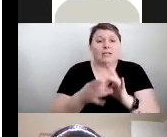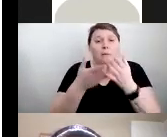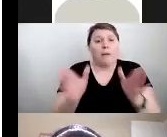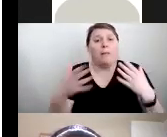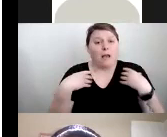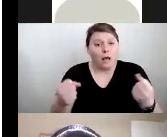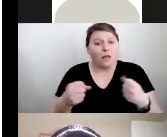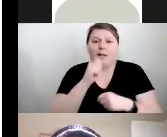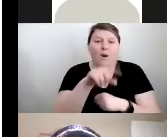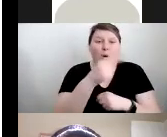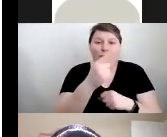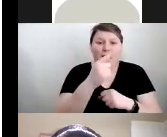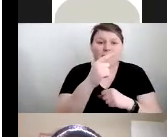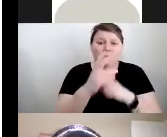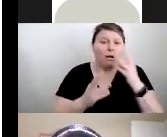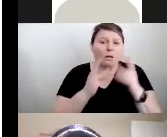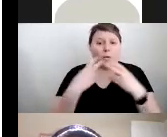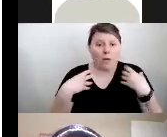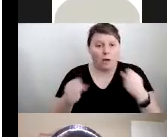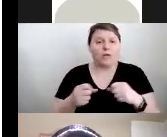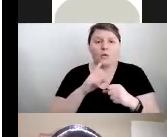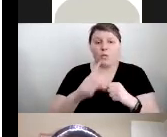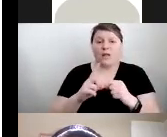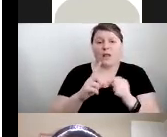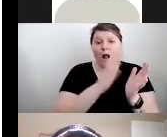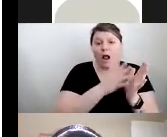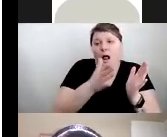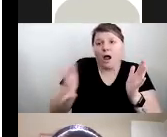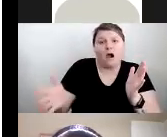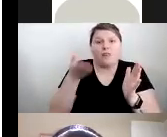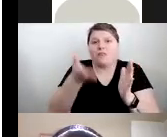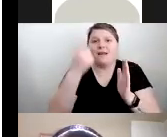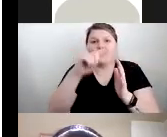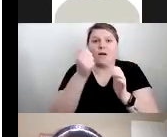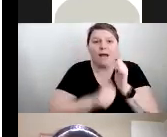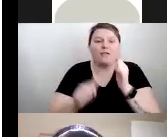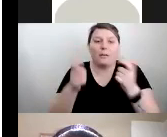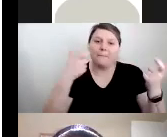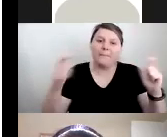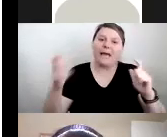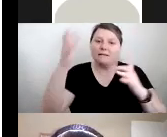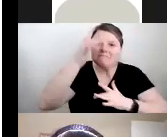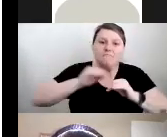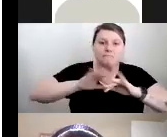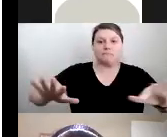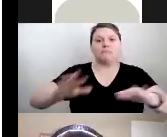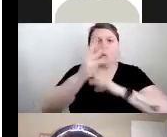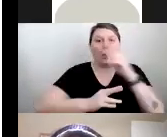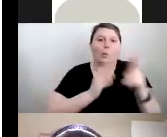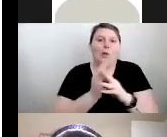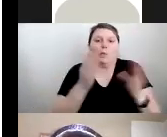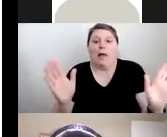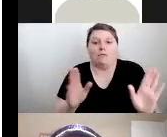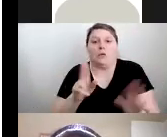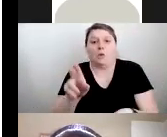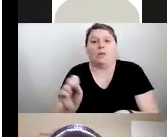you can see that they've been present for pretty much every big outbreak that's happened throughout the world, if not the US, including some that